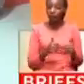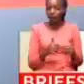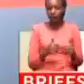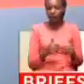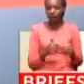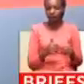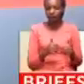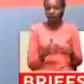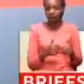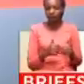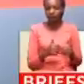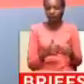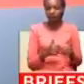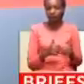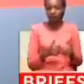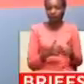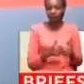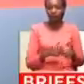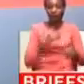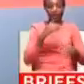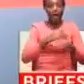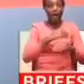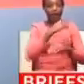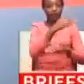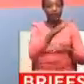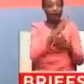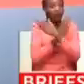after Crystal introduced me to this